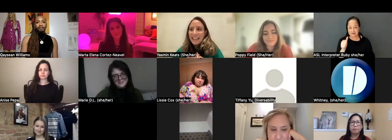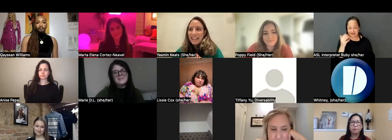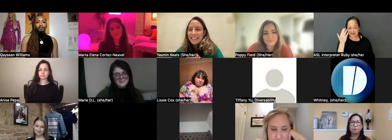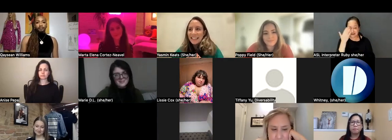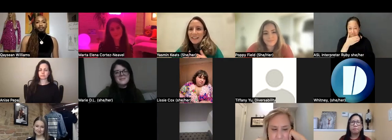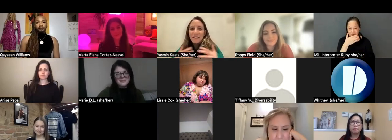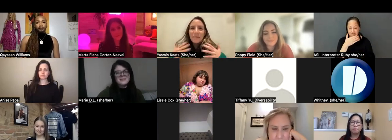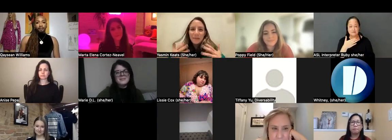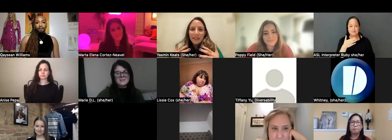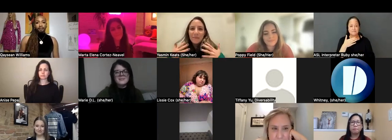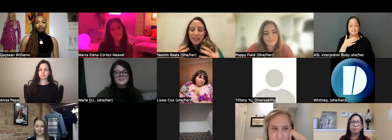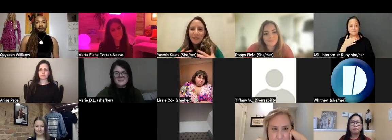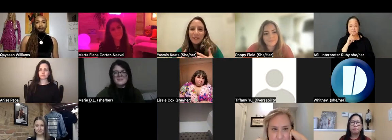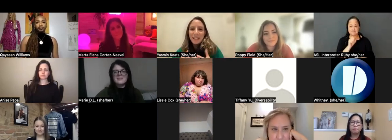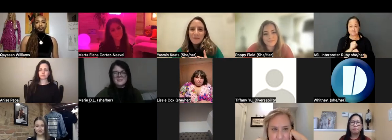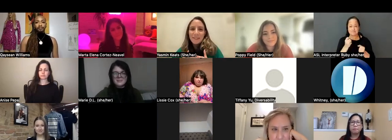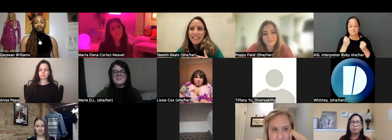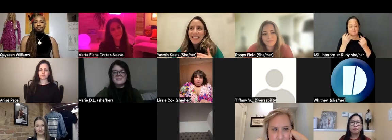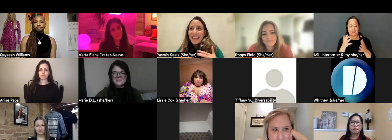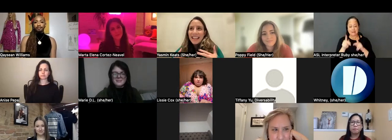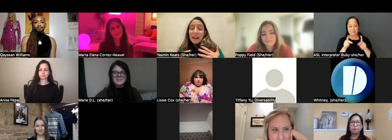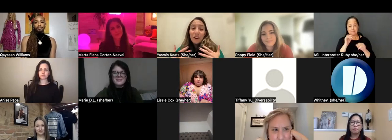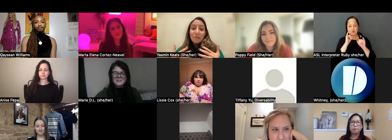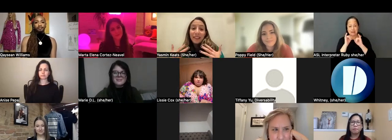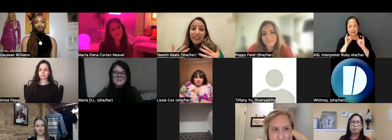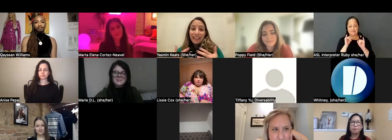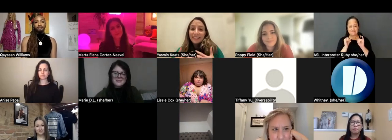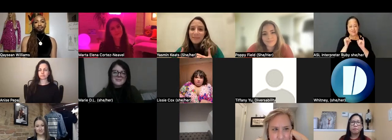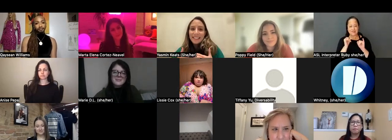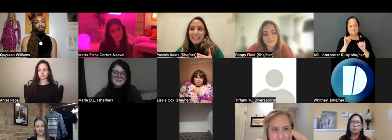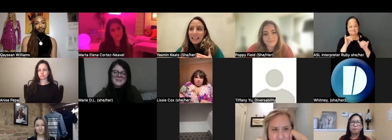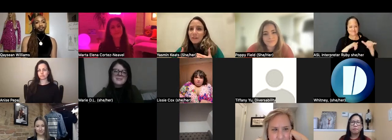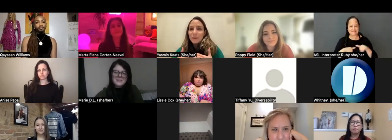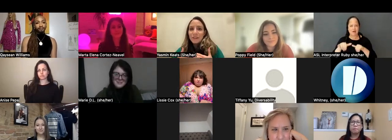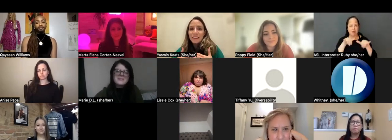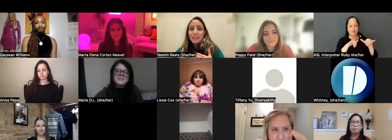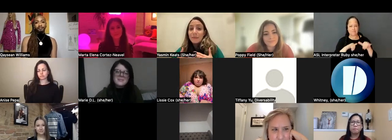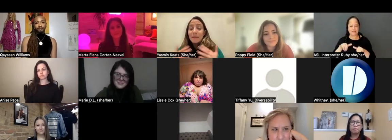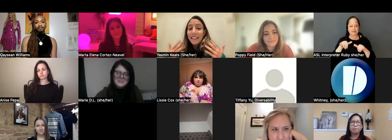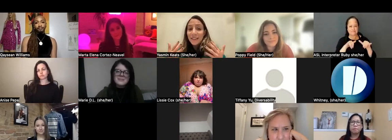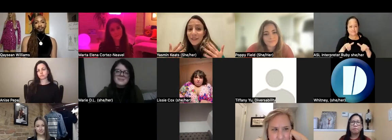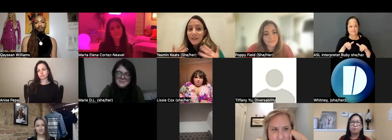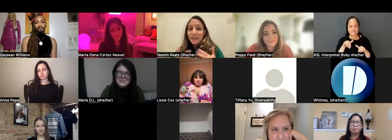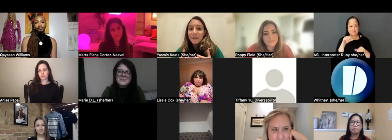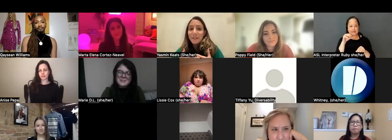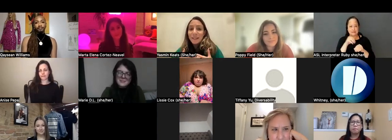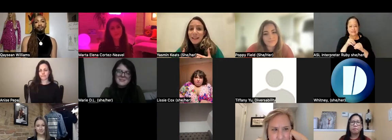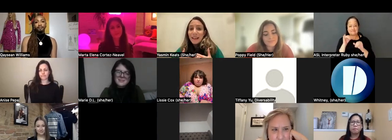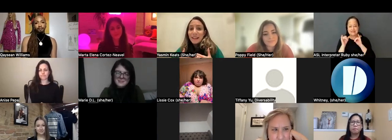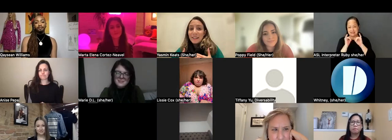And actually a lot of the people that I'm interviewing at the moment, that's a common thing, especially like also in maybe interviews,